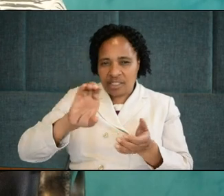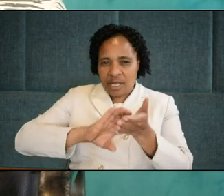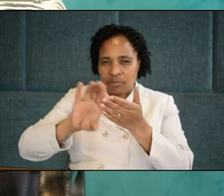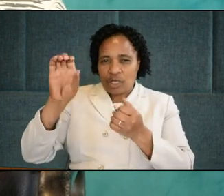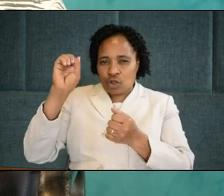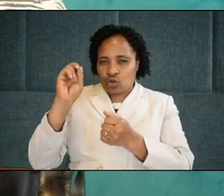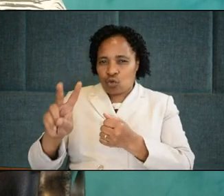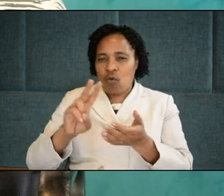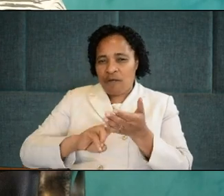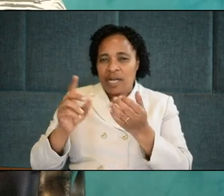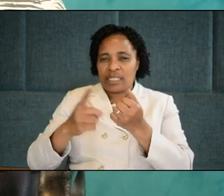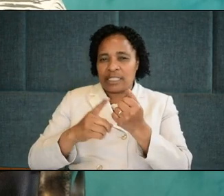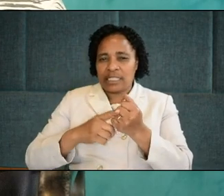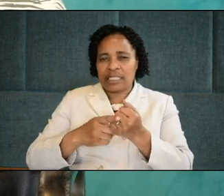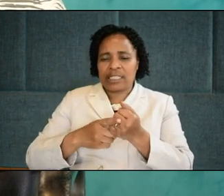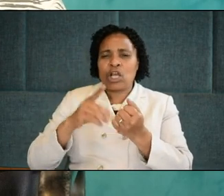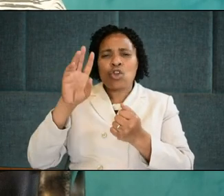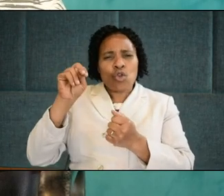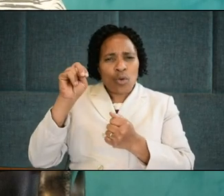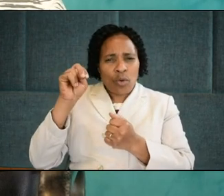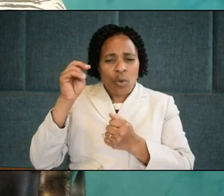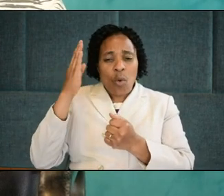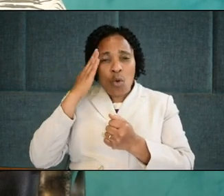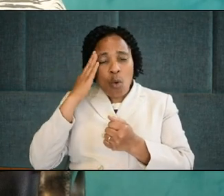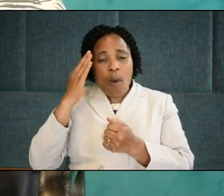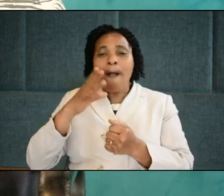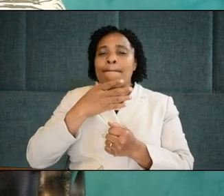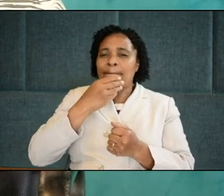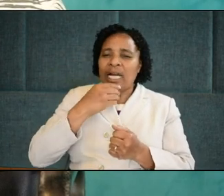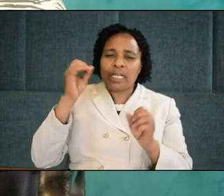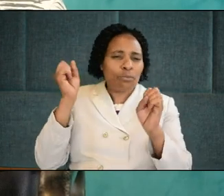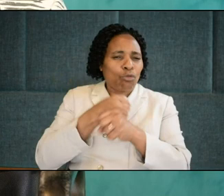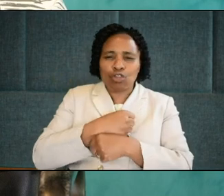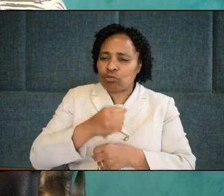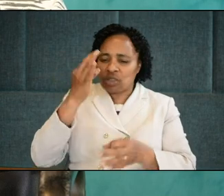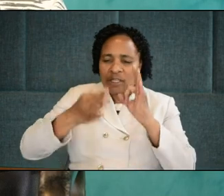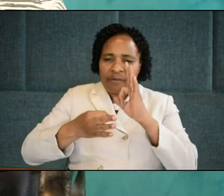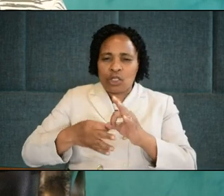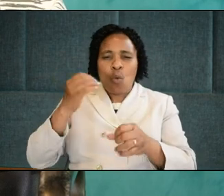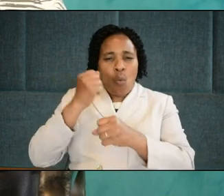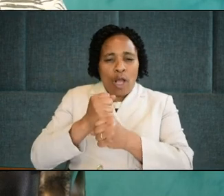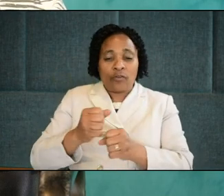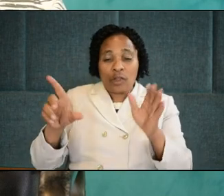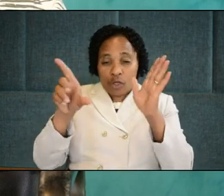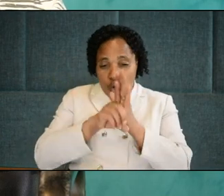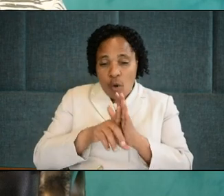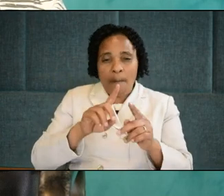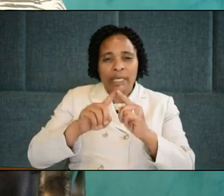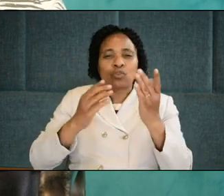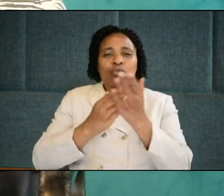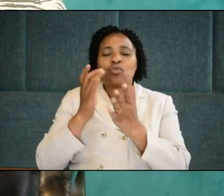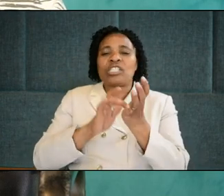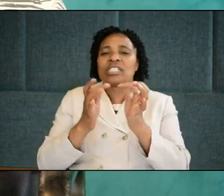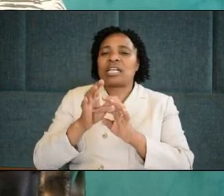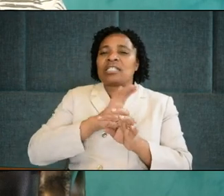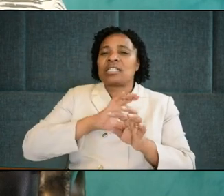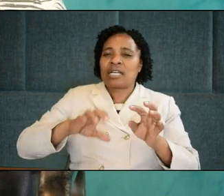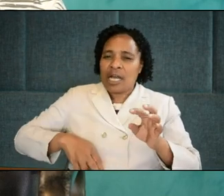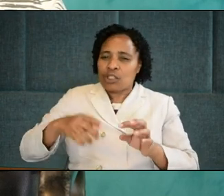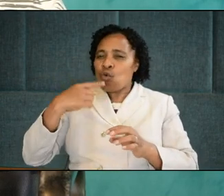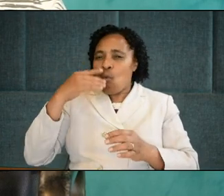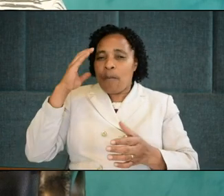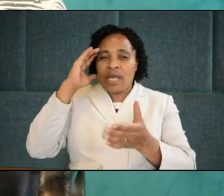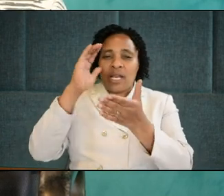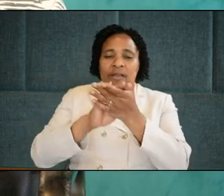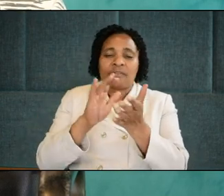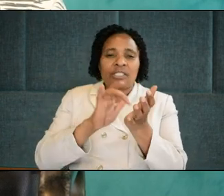says, nevertheless, knowing that a man is not justified by the works of the law, but through faith in Christ Jesus, even we have believed in